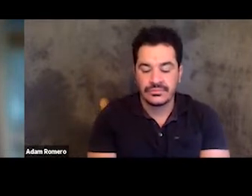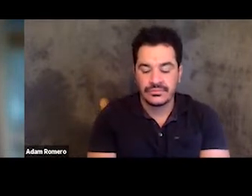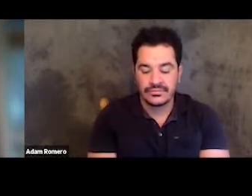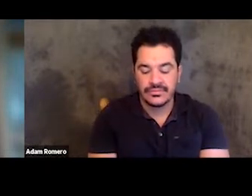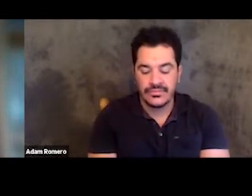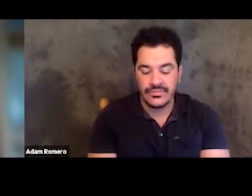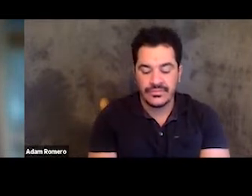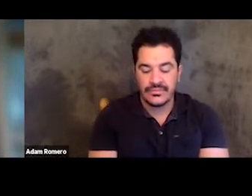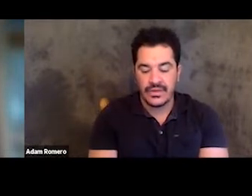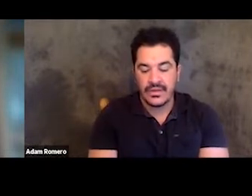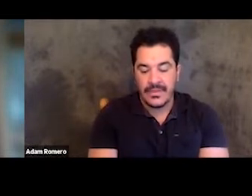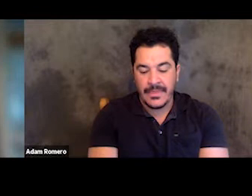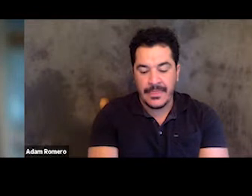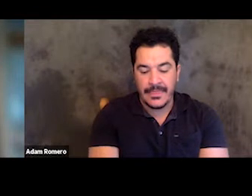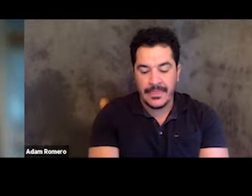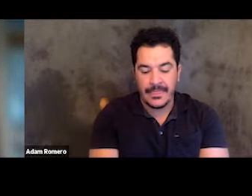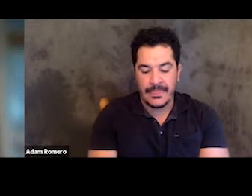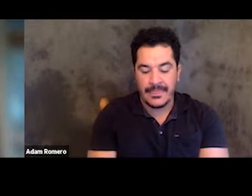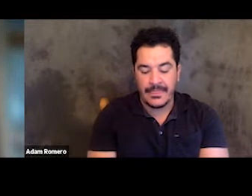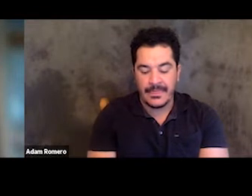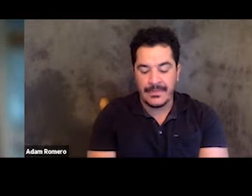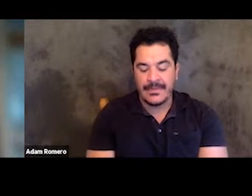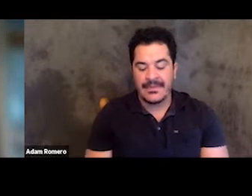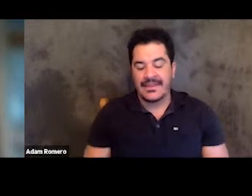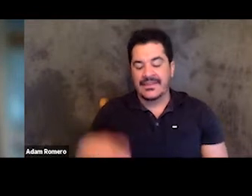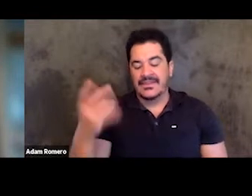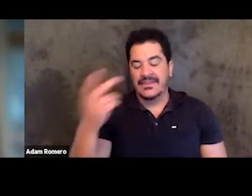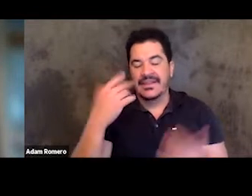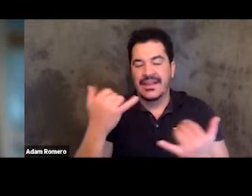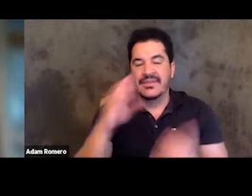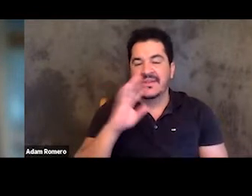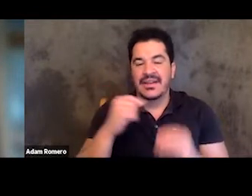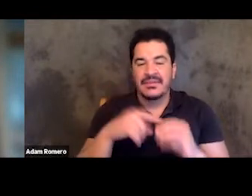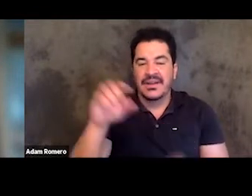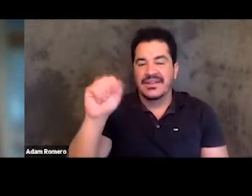Now we're going to talk a little bit about the sector pullouts. Next slide.